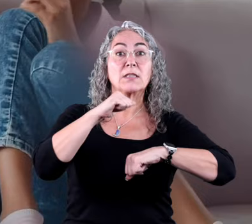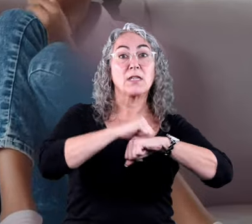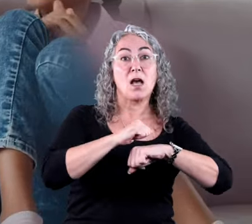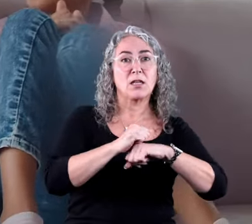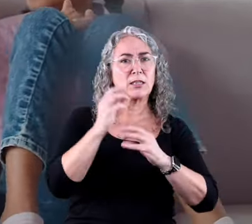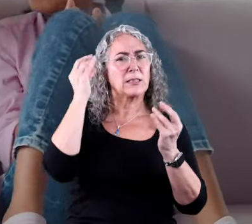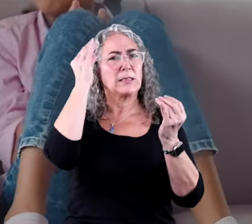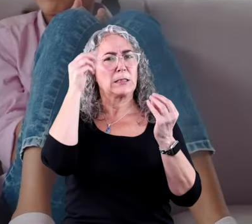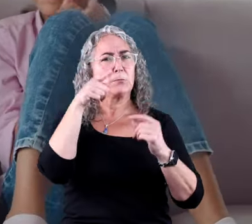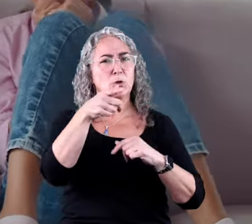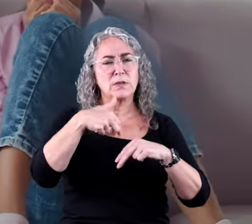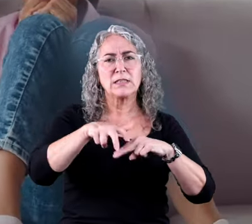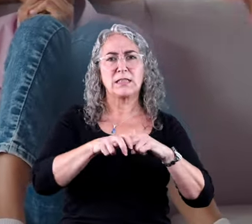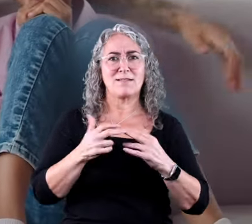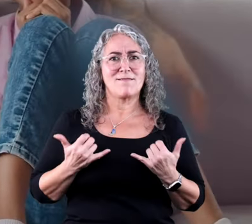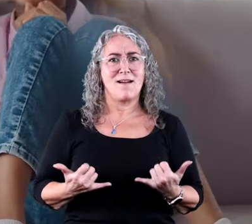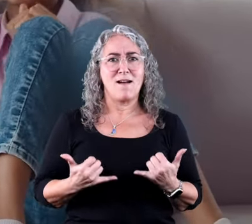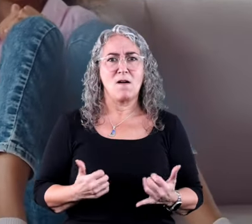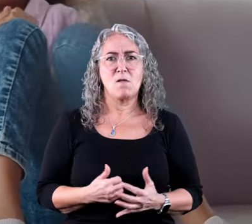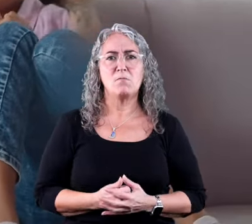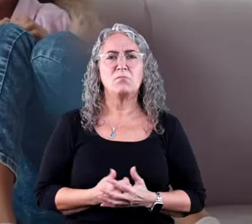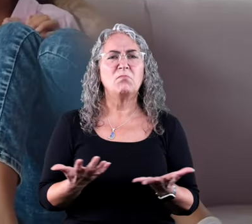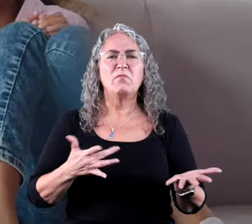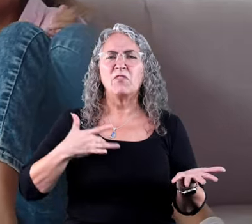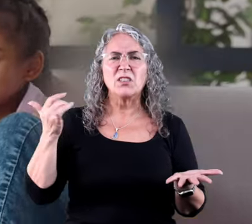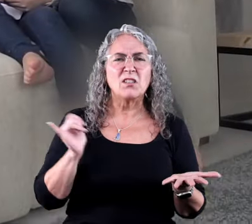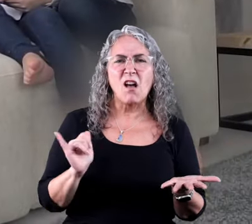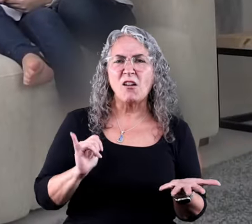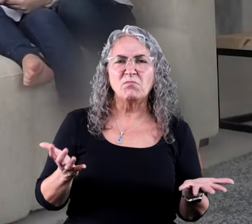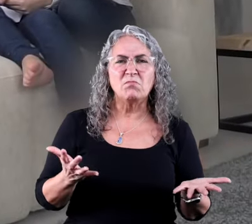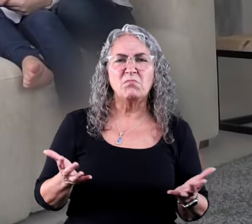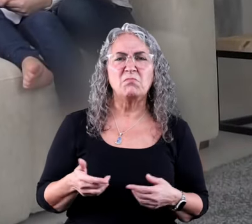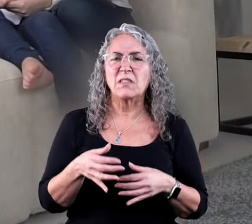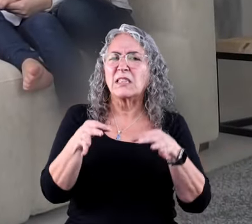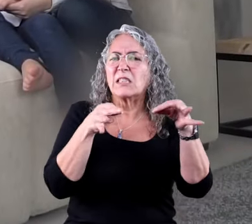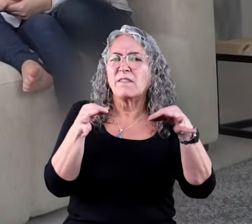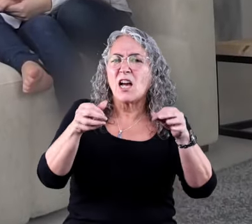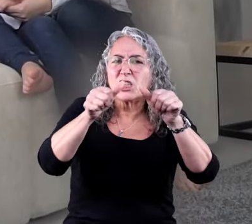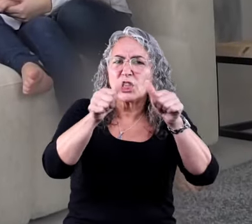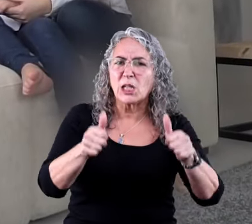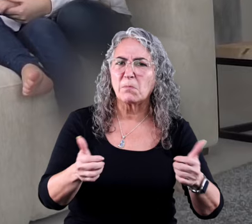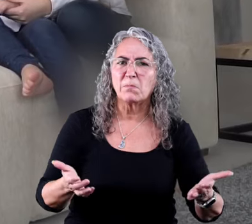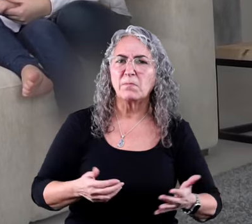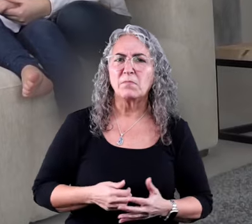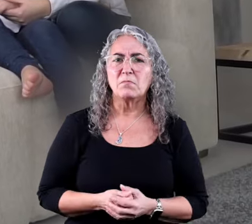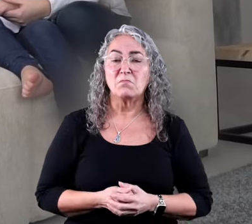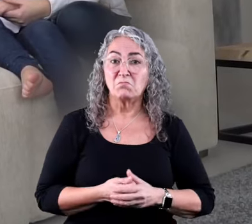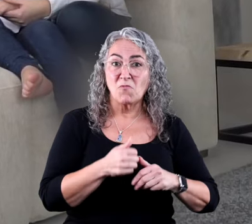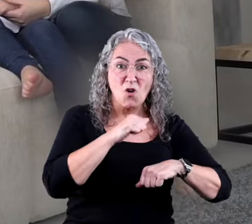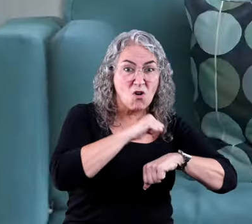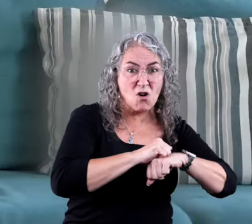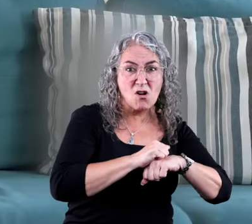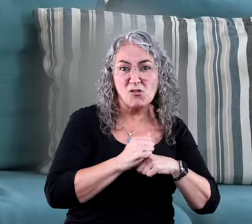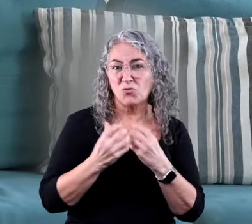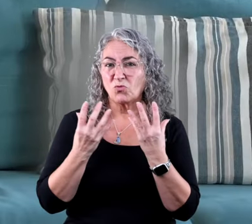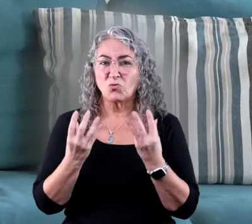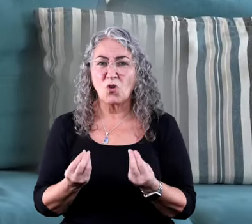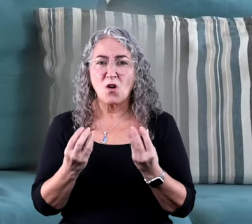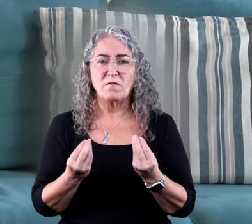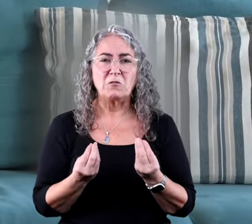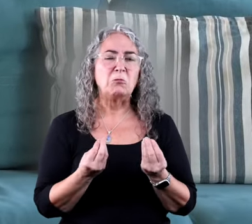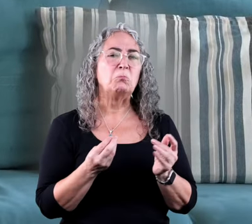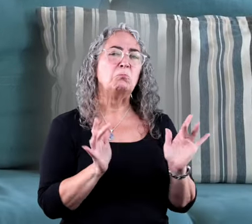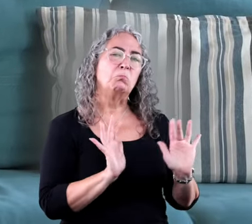solid and think about the chair or couch you're sitting on right now. What's it like? Does it have a definite shape? Is it